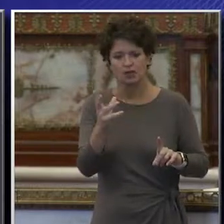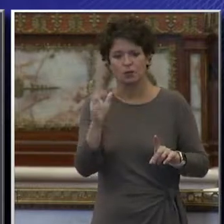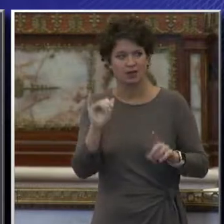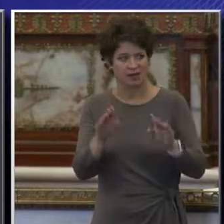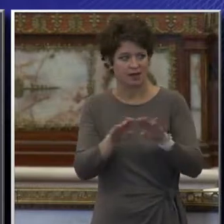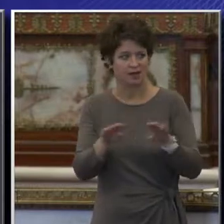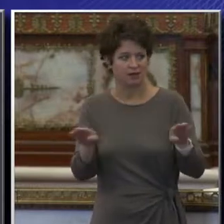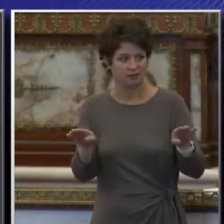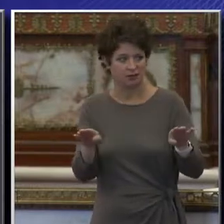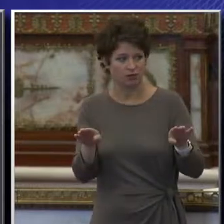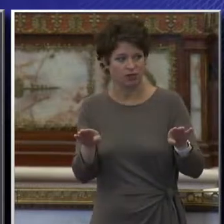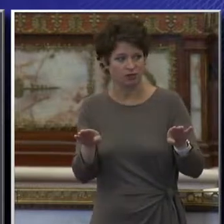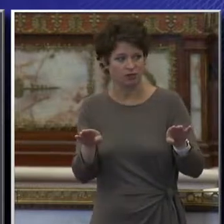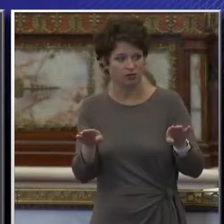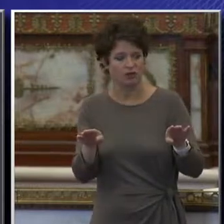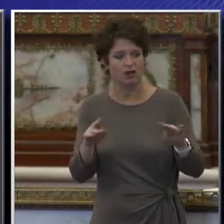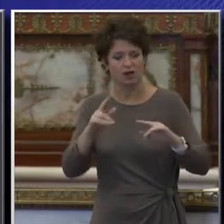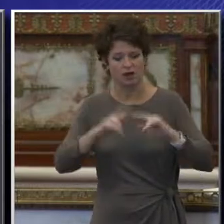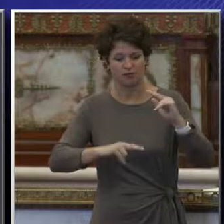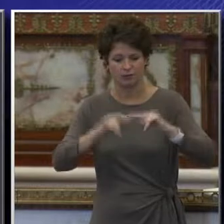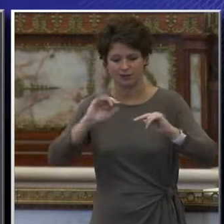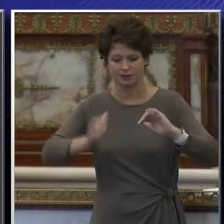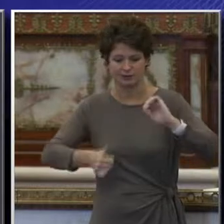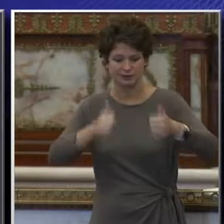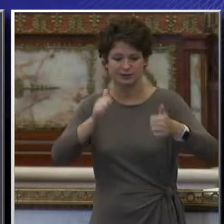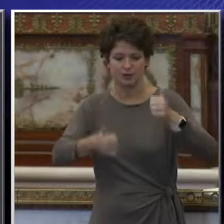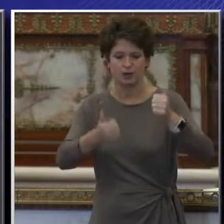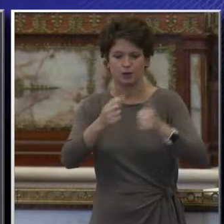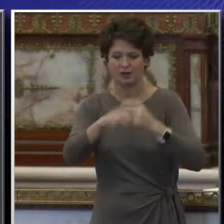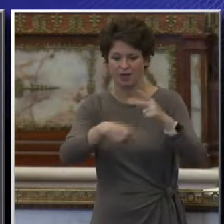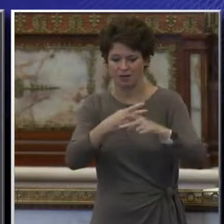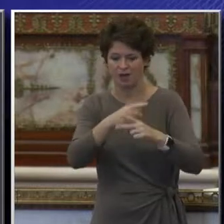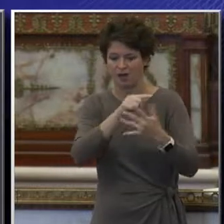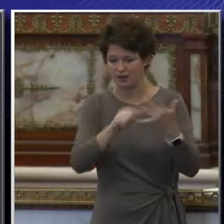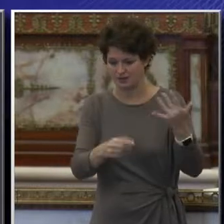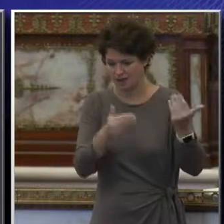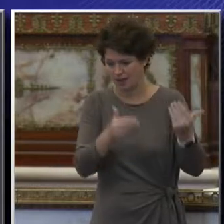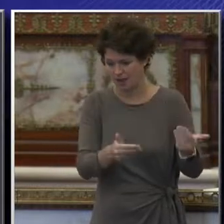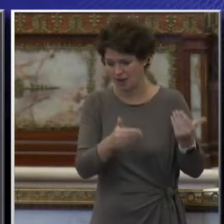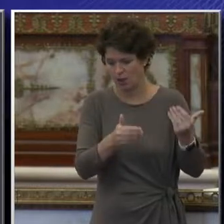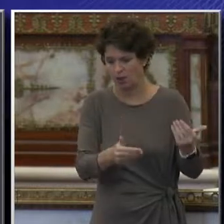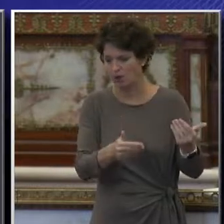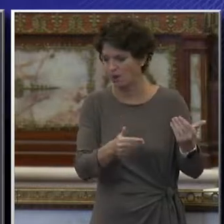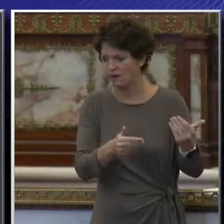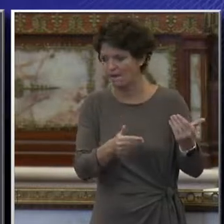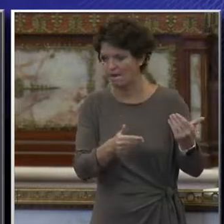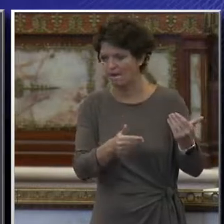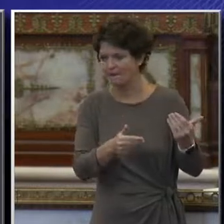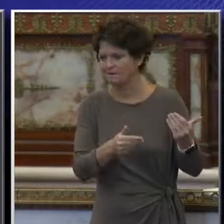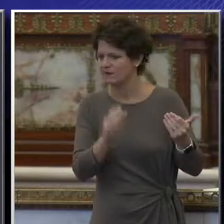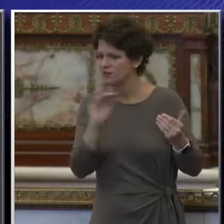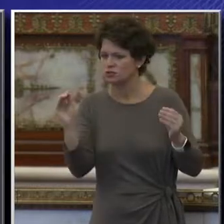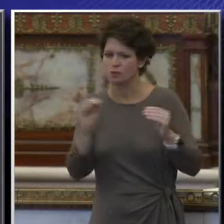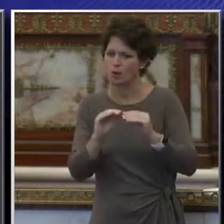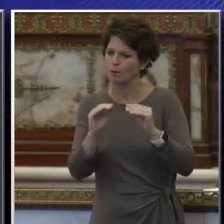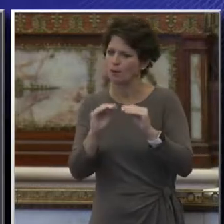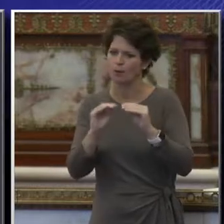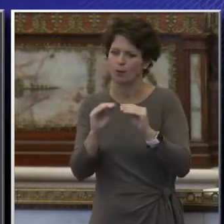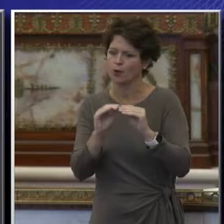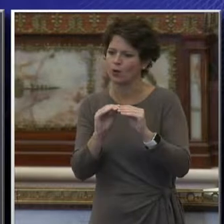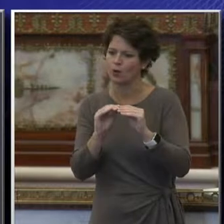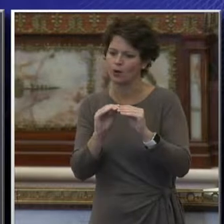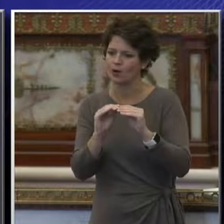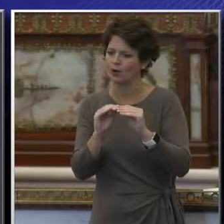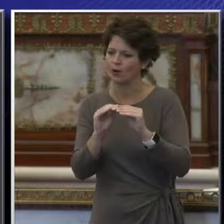level of build out that we're seeing with these tenants now, it's no longer, you know, just a tall or